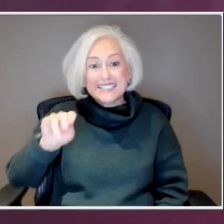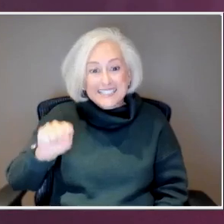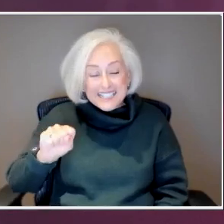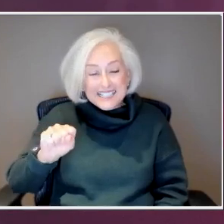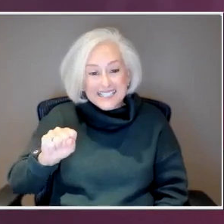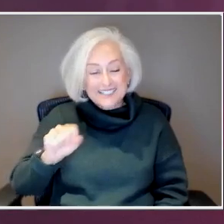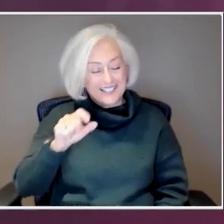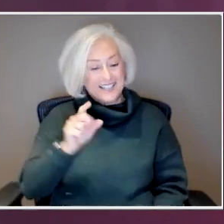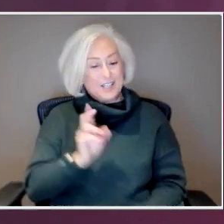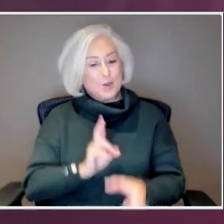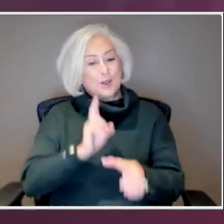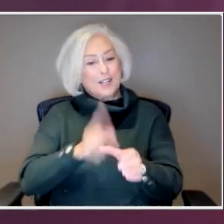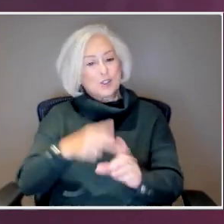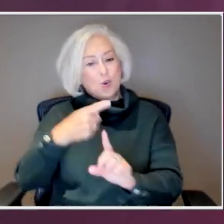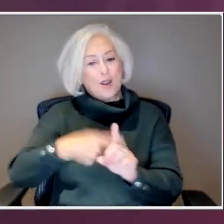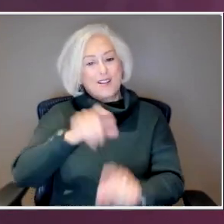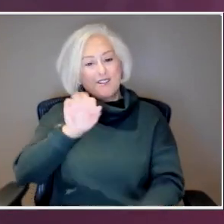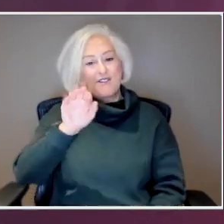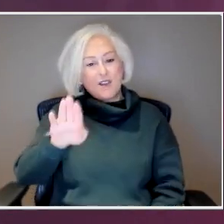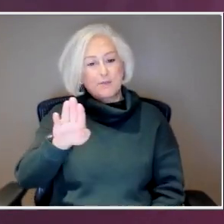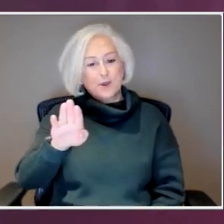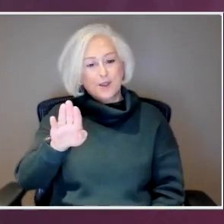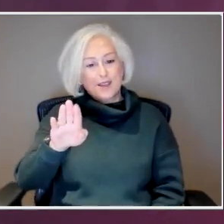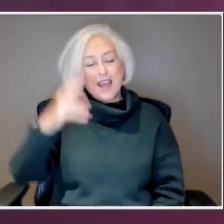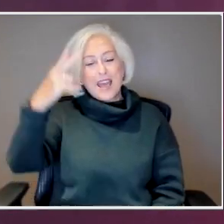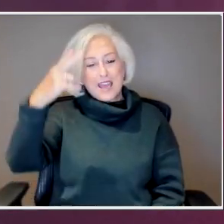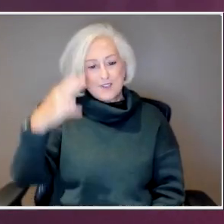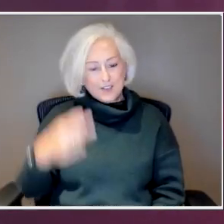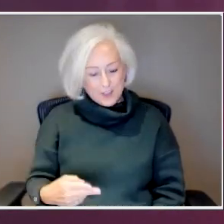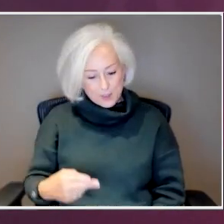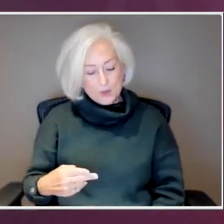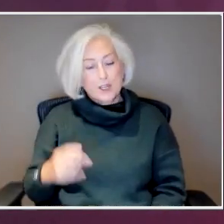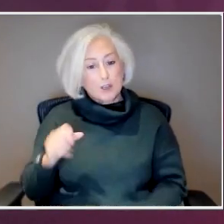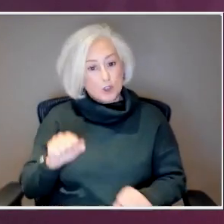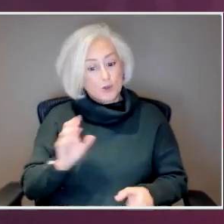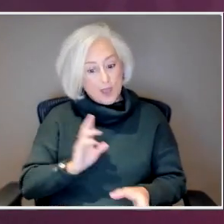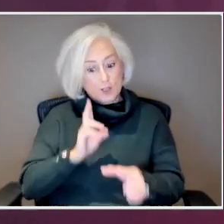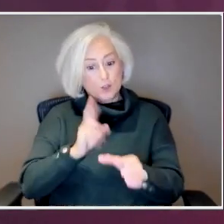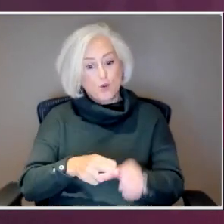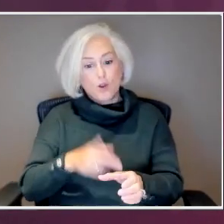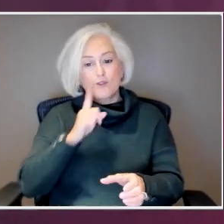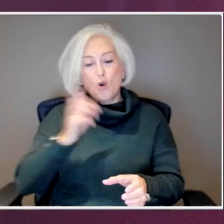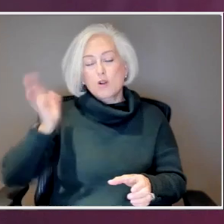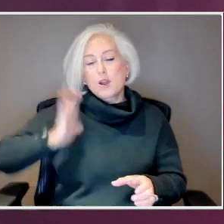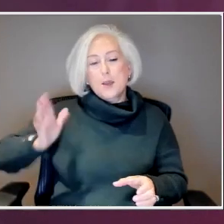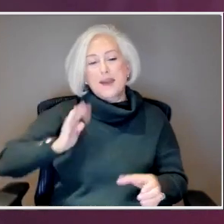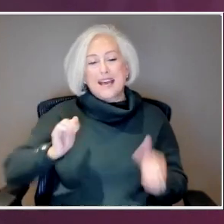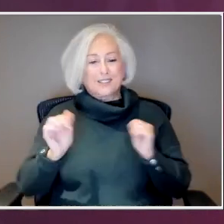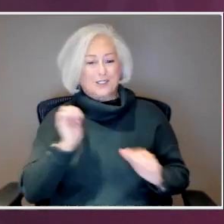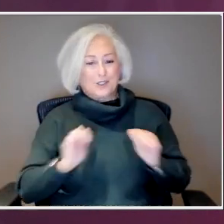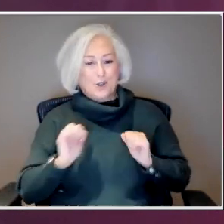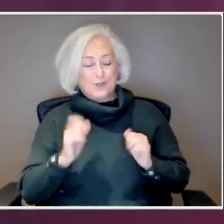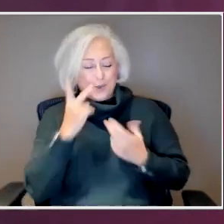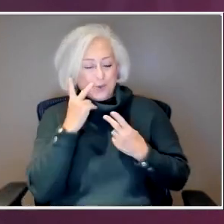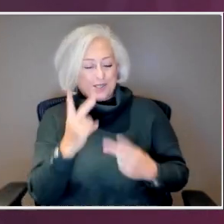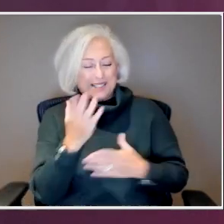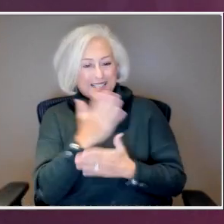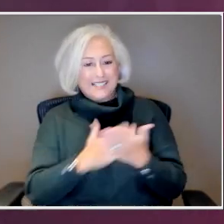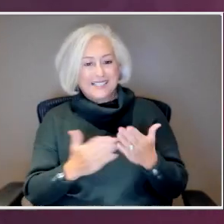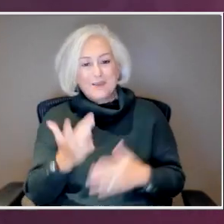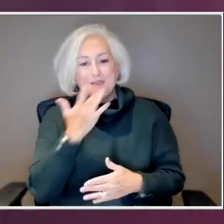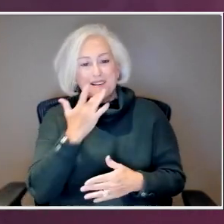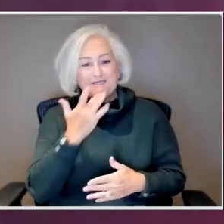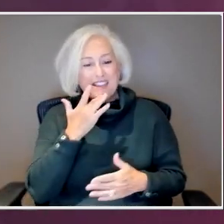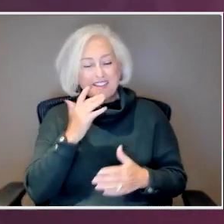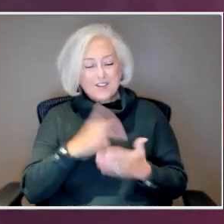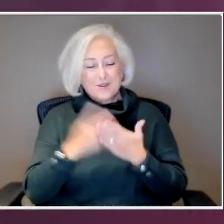us, though, every Thursday at 8 a.m. for encore presentations. You're going to hear and see some of our favorite programs. We hope they are yours, too.